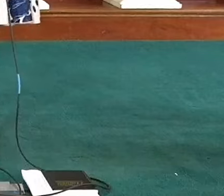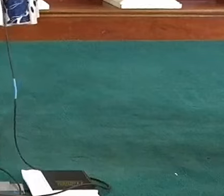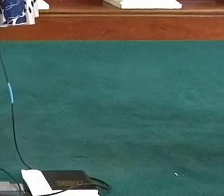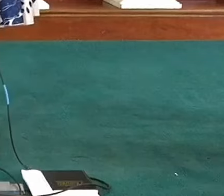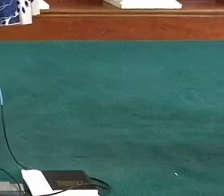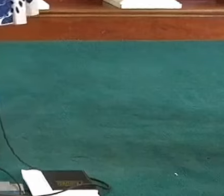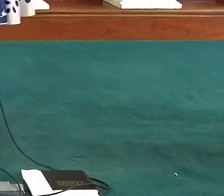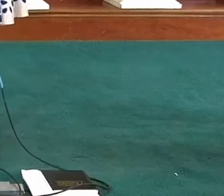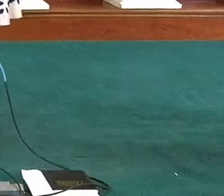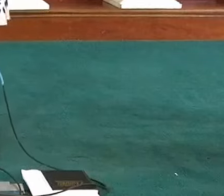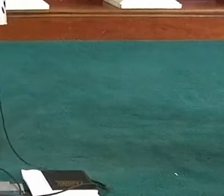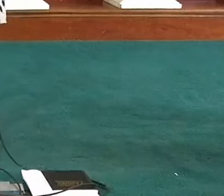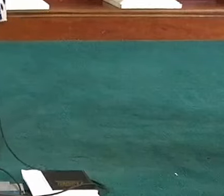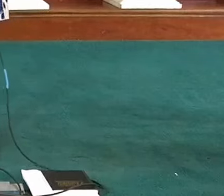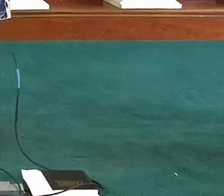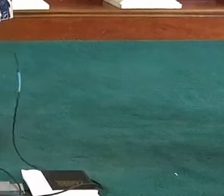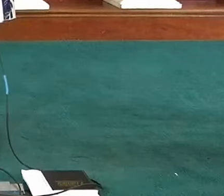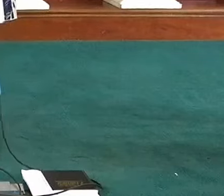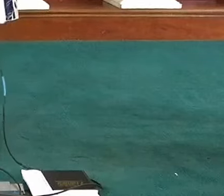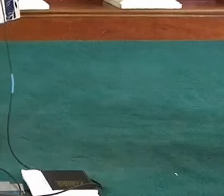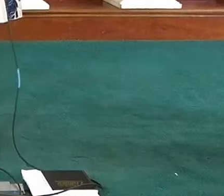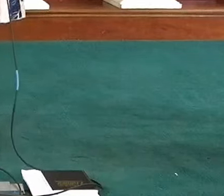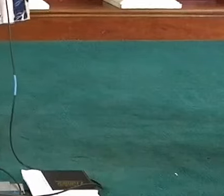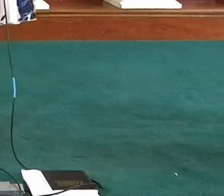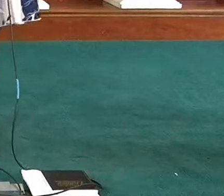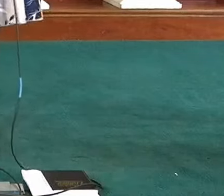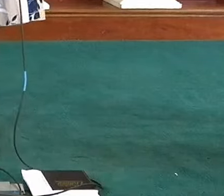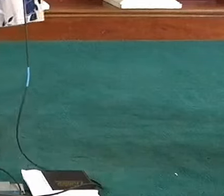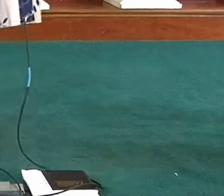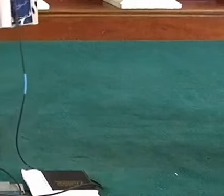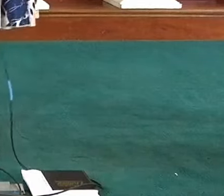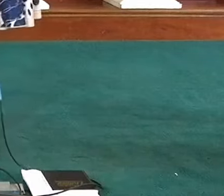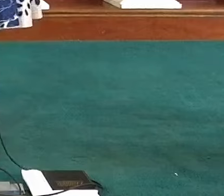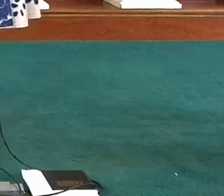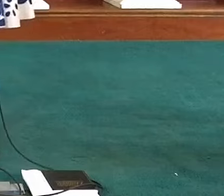Mwanga uangaze miale yake ingaze.